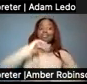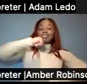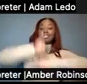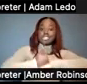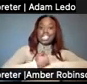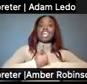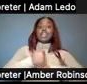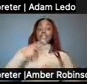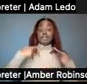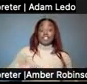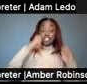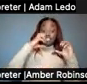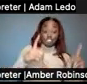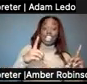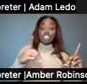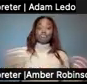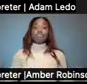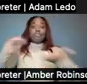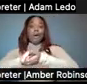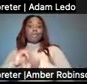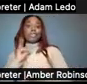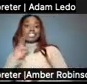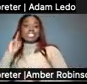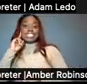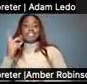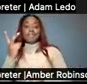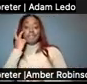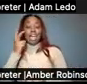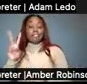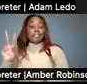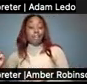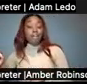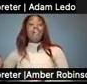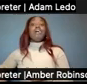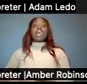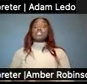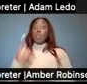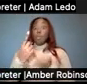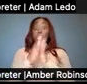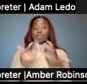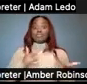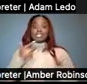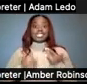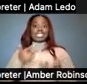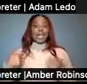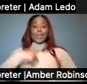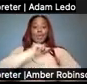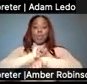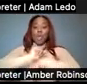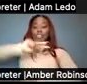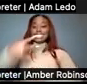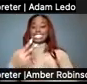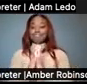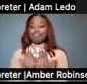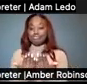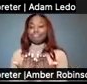together with VI and deafblind. And it comes in one book. And I'm excited to say that we're working on the second edition and it's in